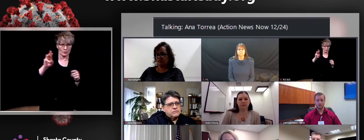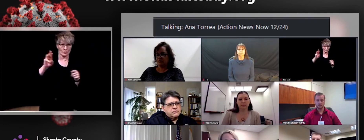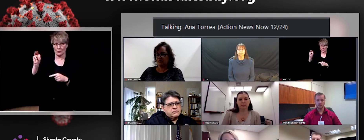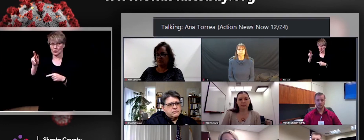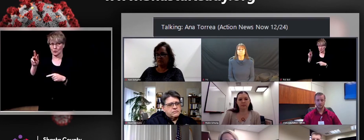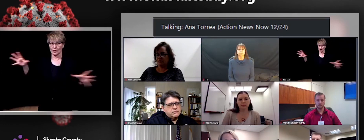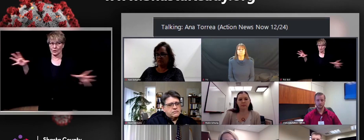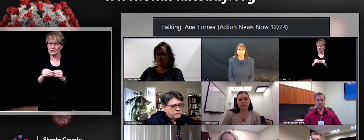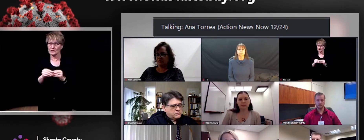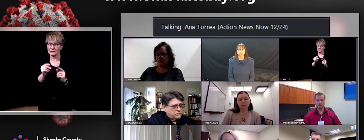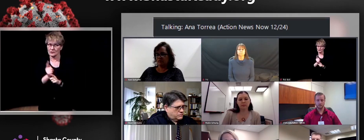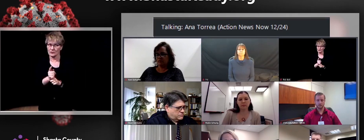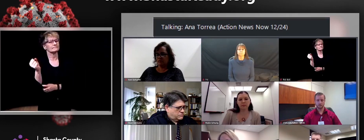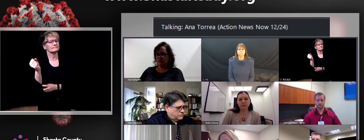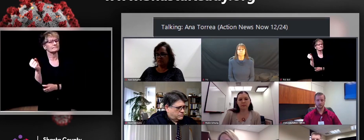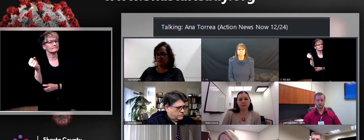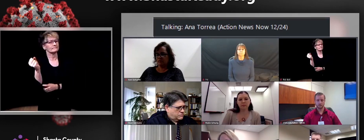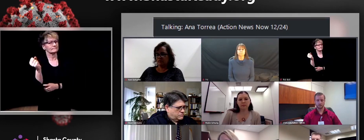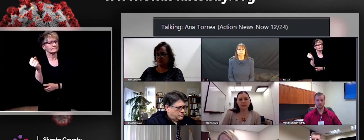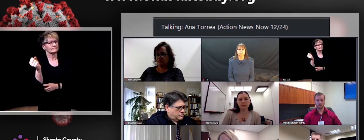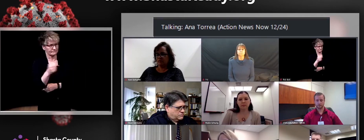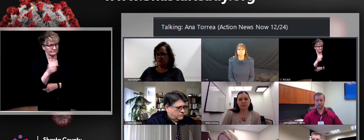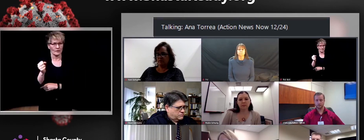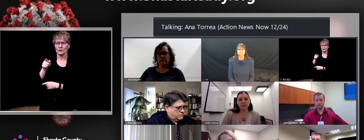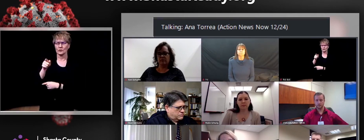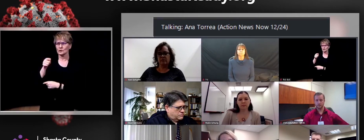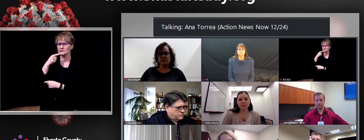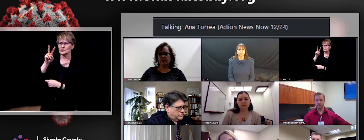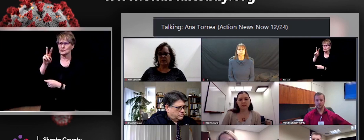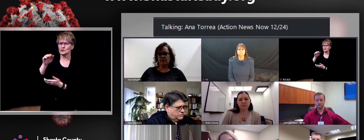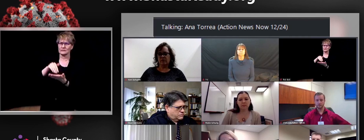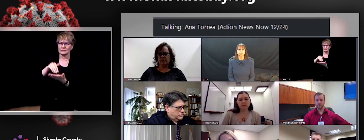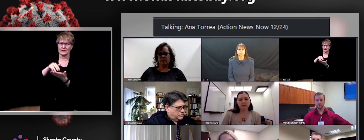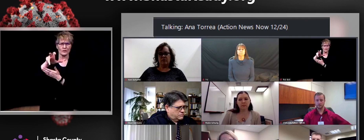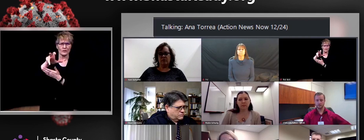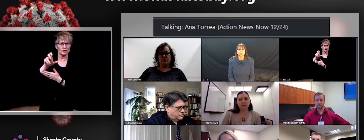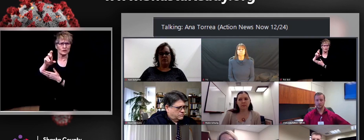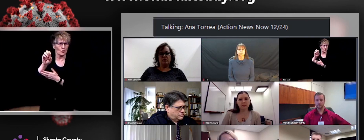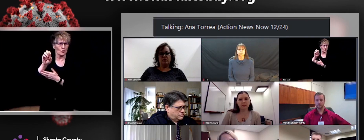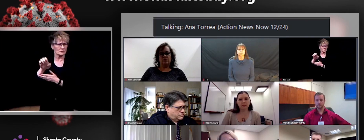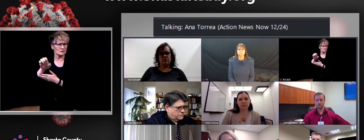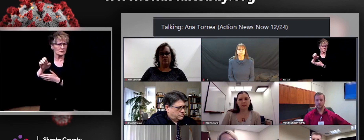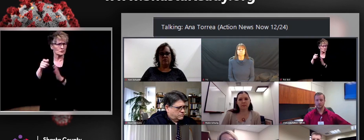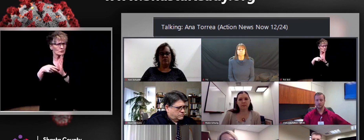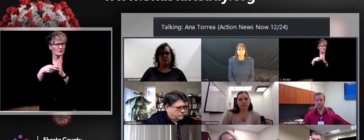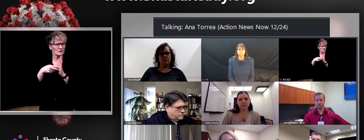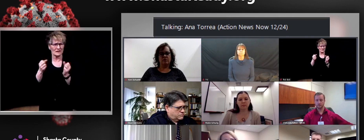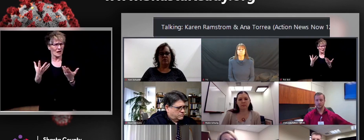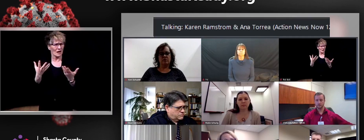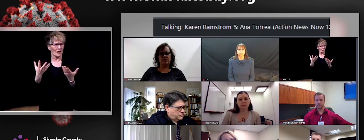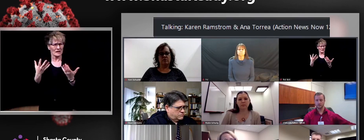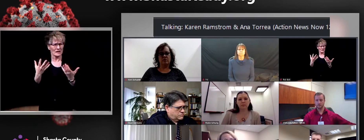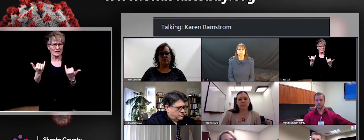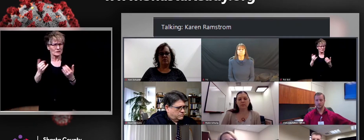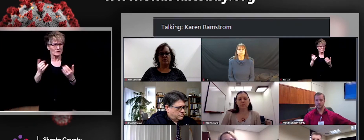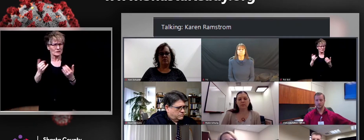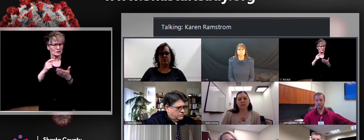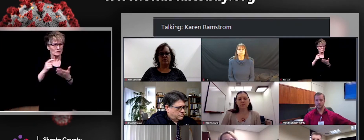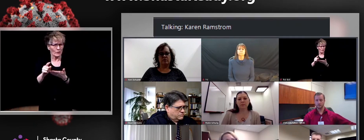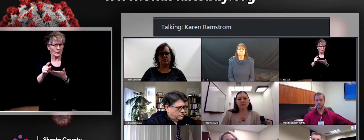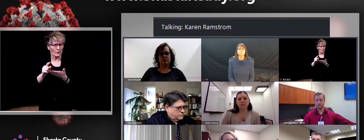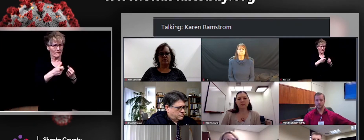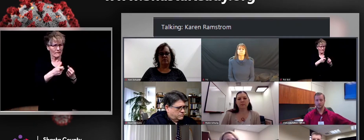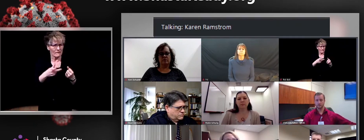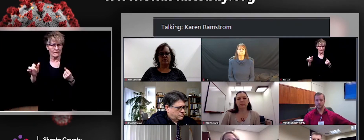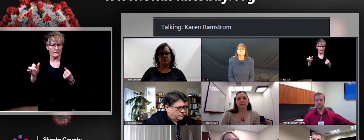2,300 you mentioned, is that the 23 doses that have been administered of the vaccine this week? So I was just making